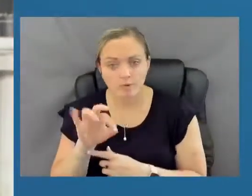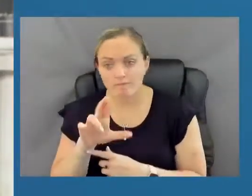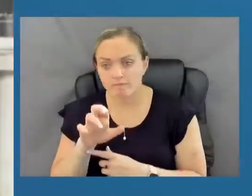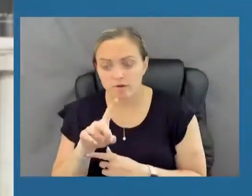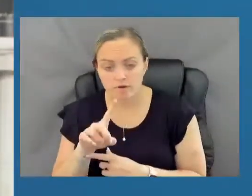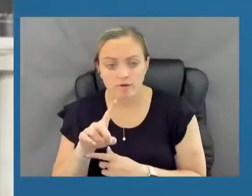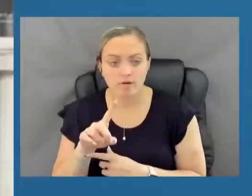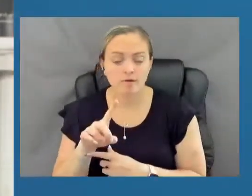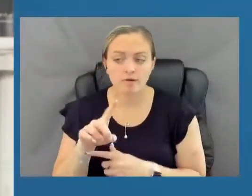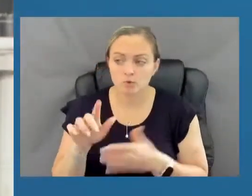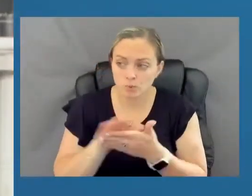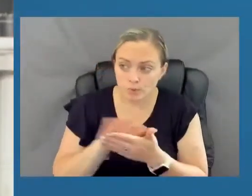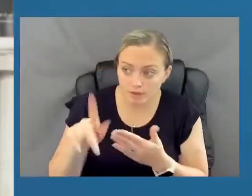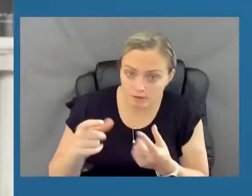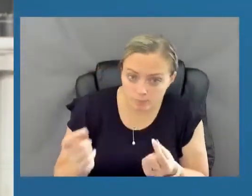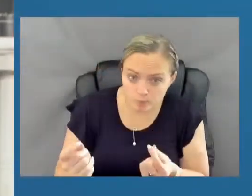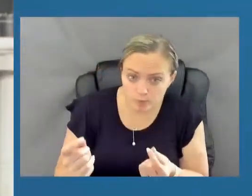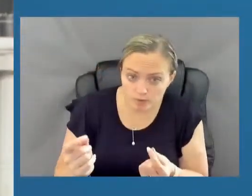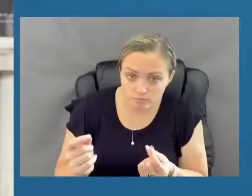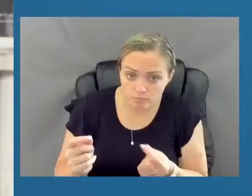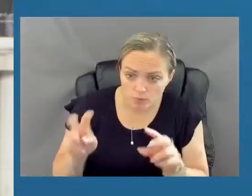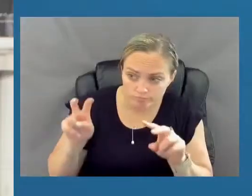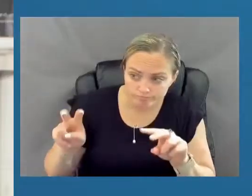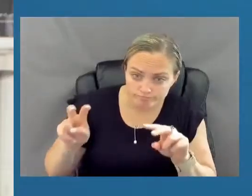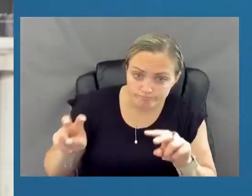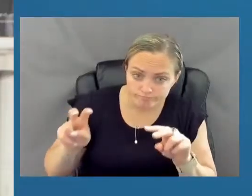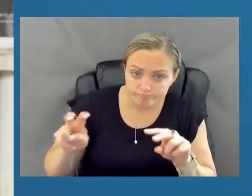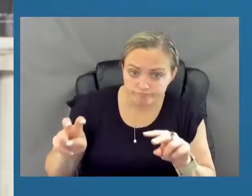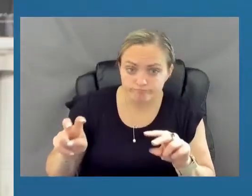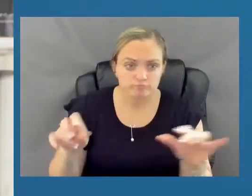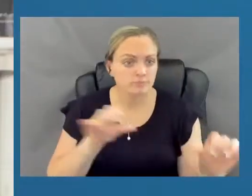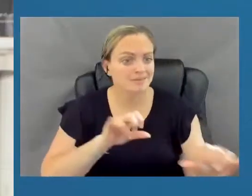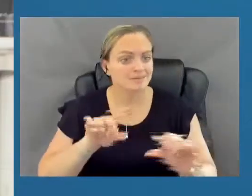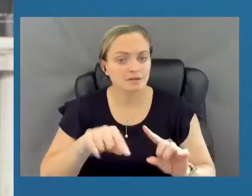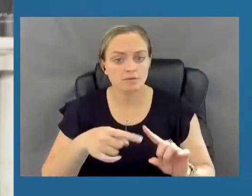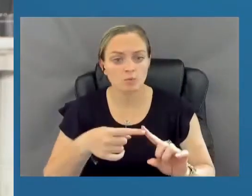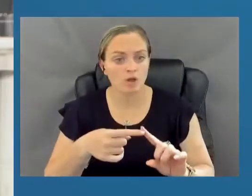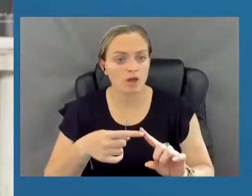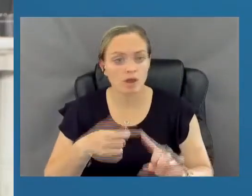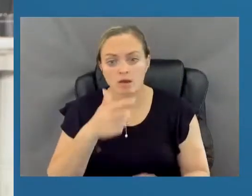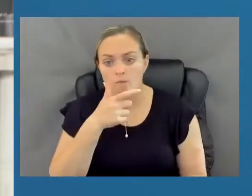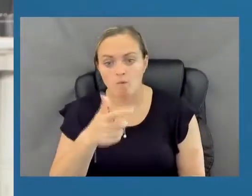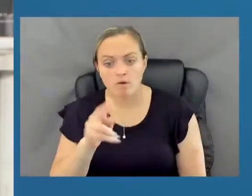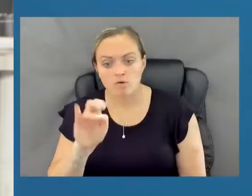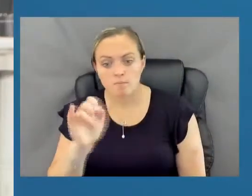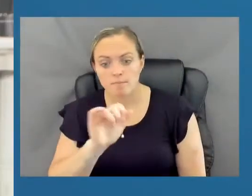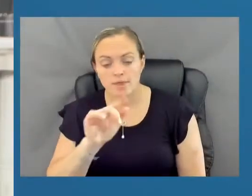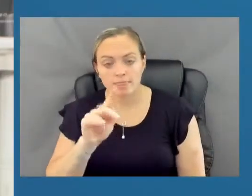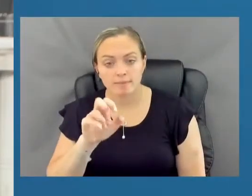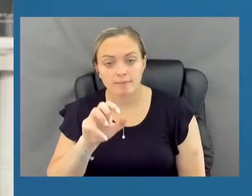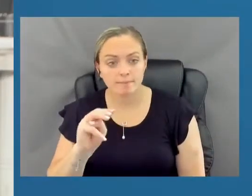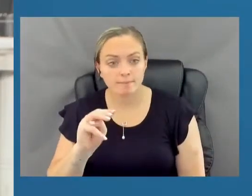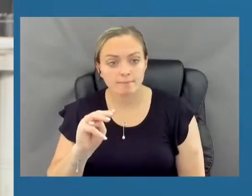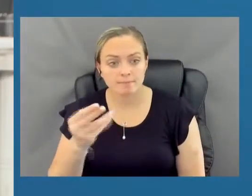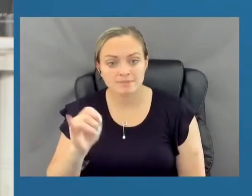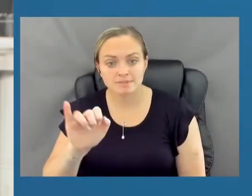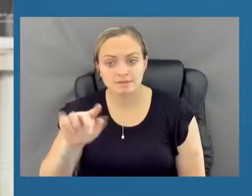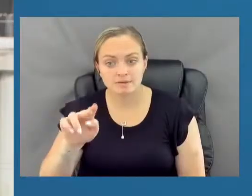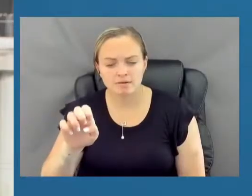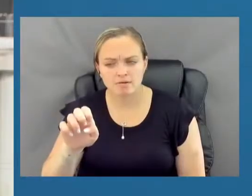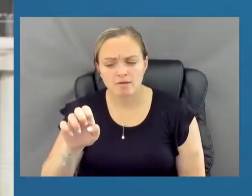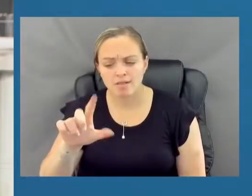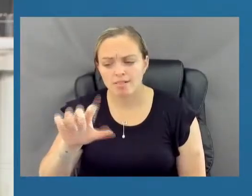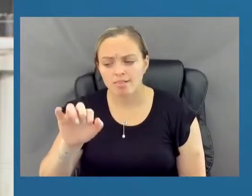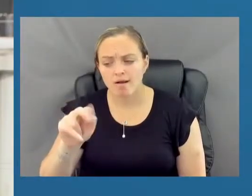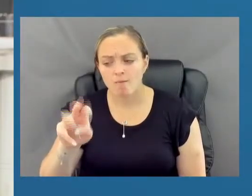responsibility to clean up what they're doing. Same thing when I used to watch Bethlehem Steel in Lackawanna. Anybody from that